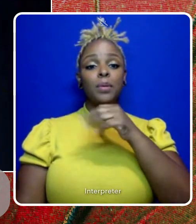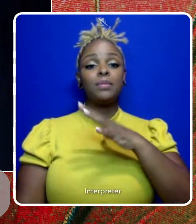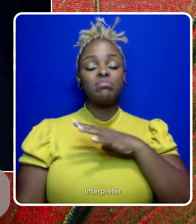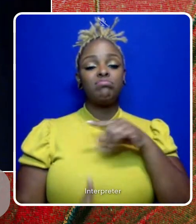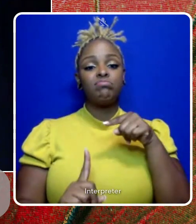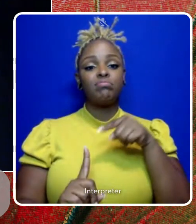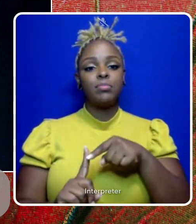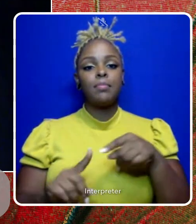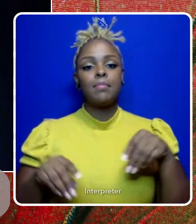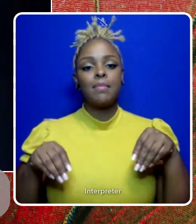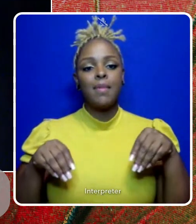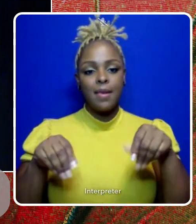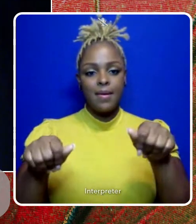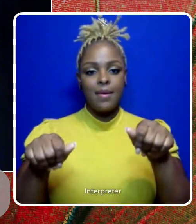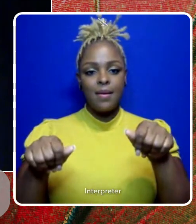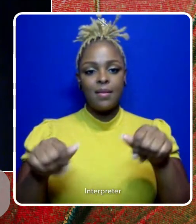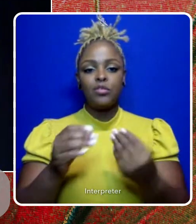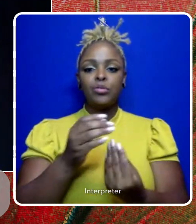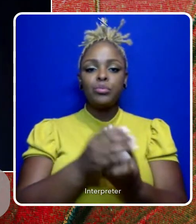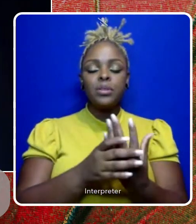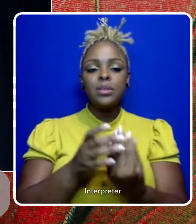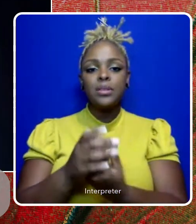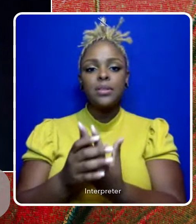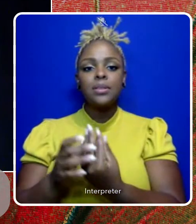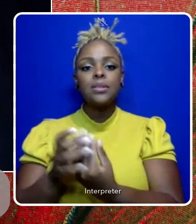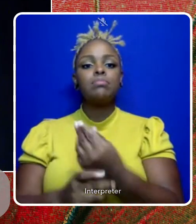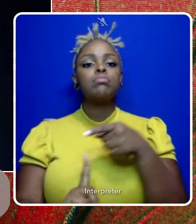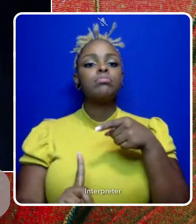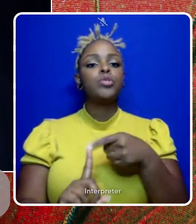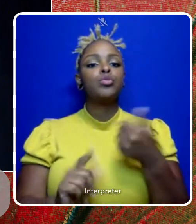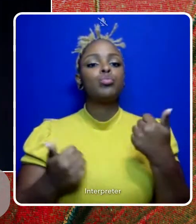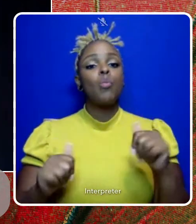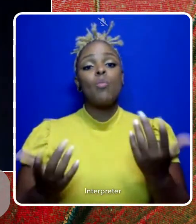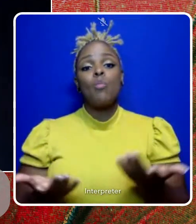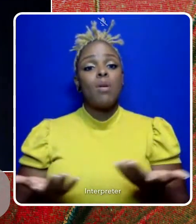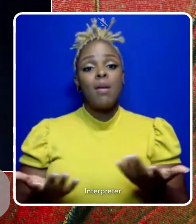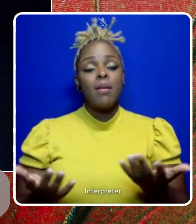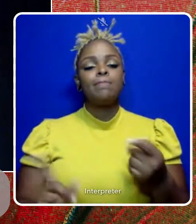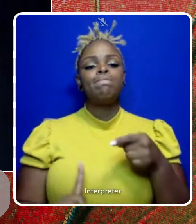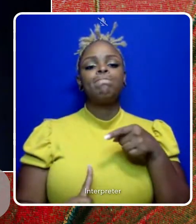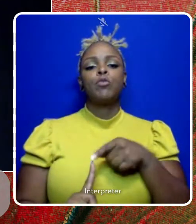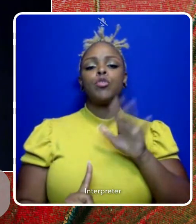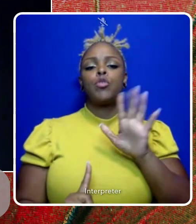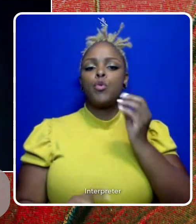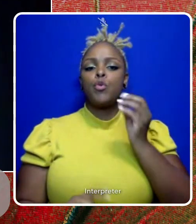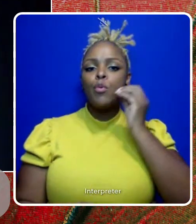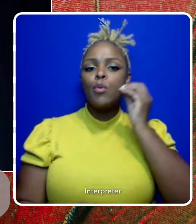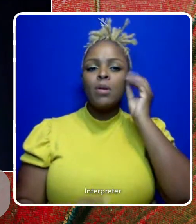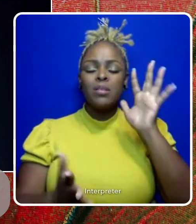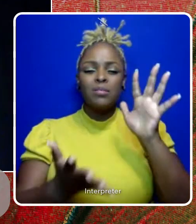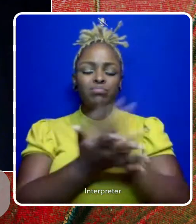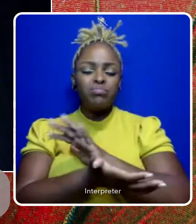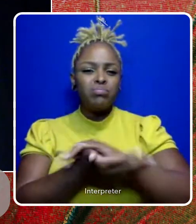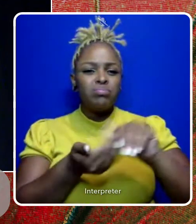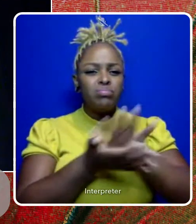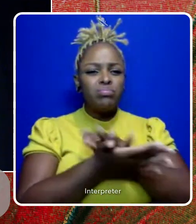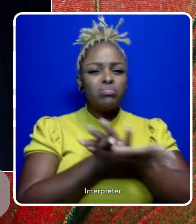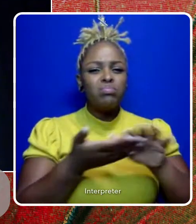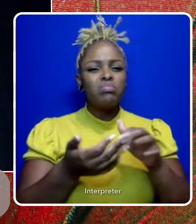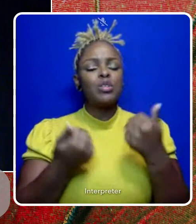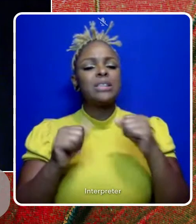she attempted to bloom her home back from the carnage. Her land that is as Palestinian as it is